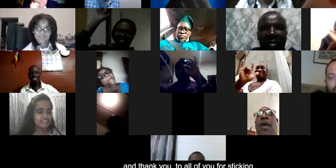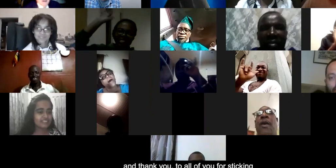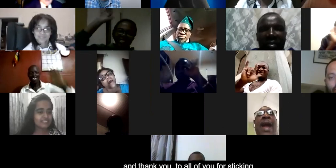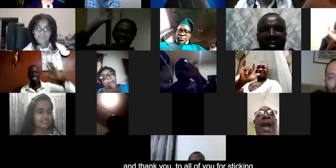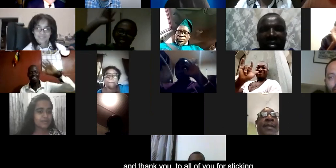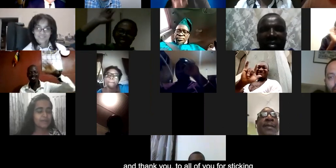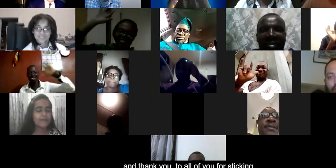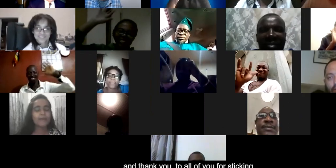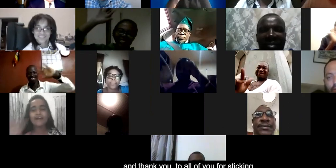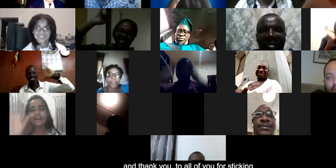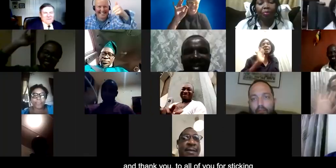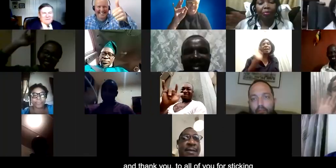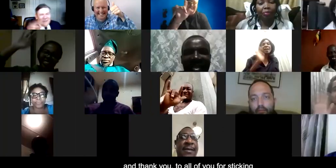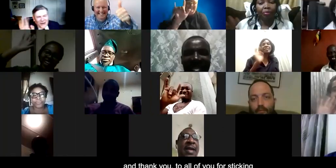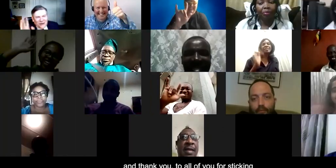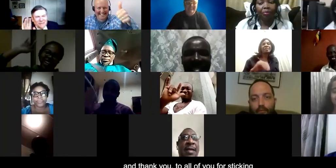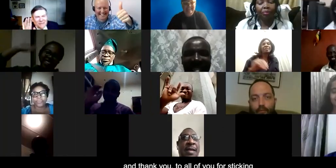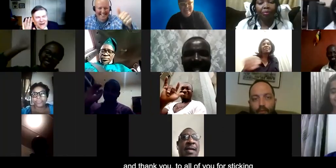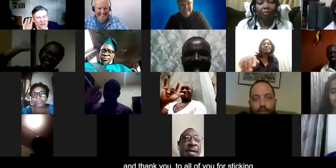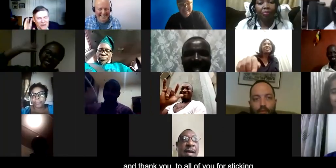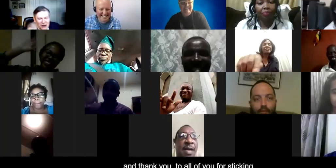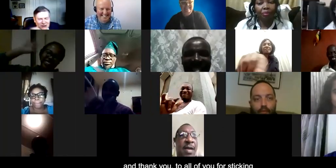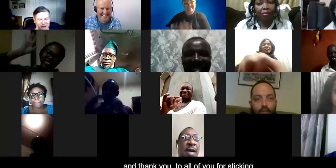Okay. All right. Thank you. Bye. Thank you.